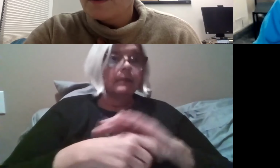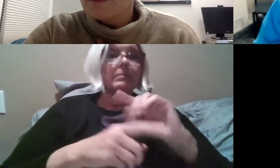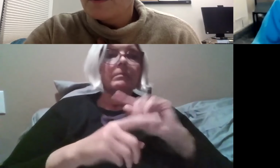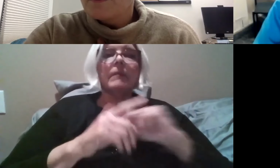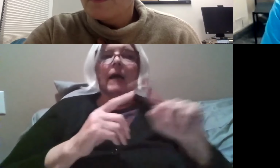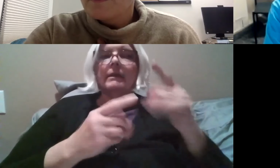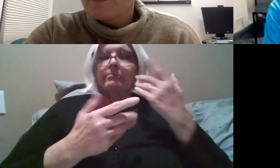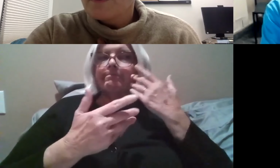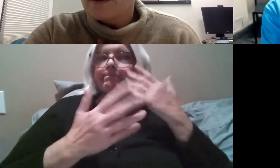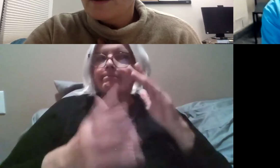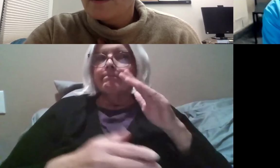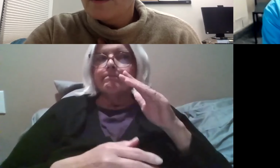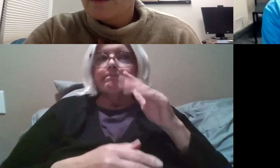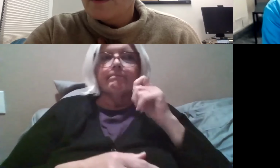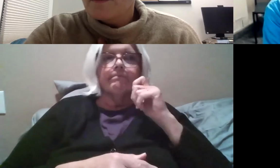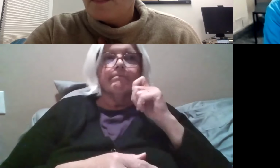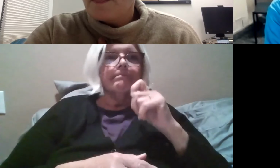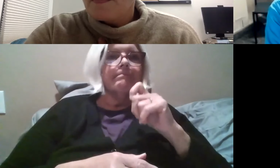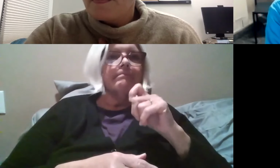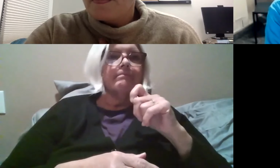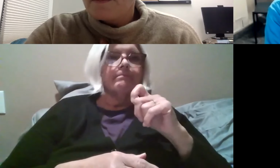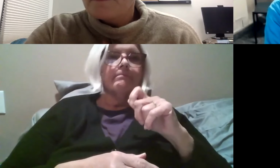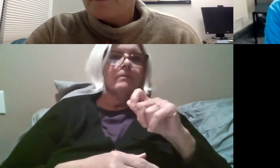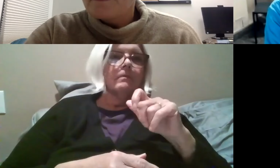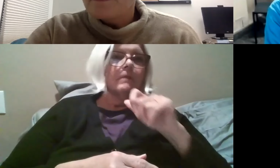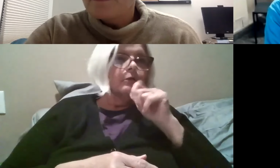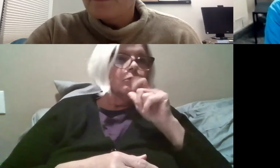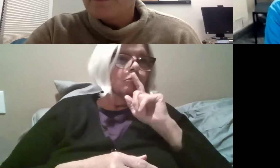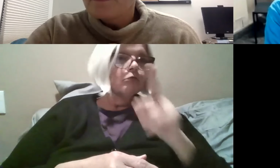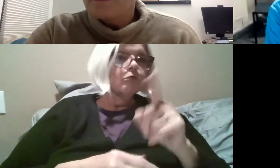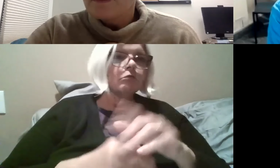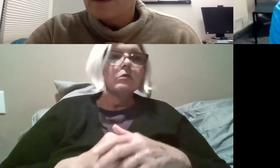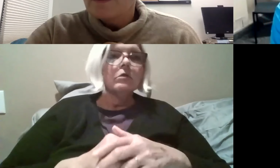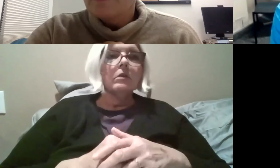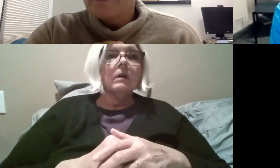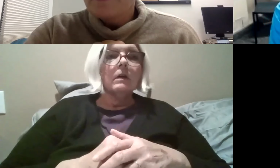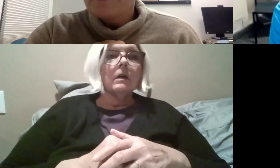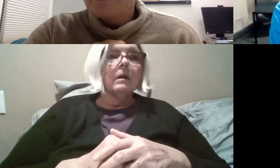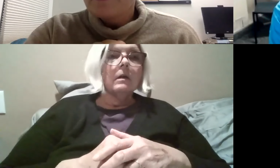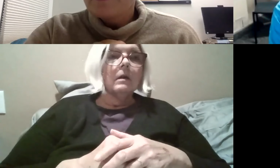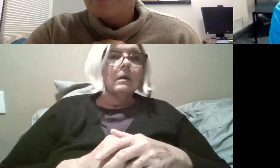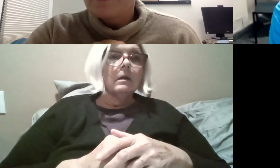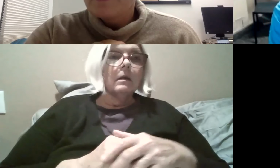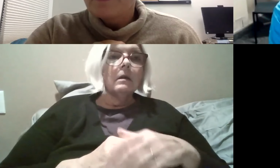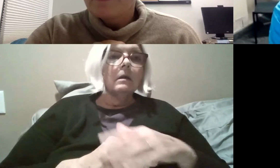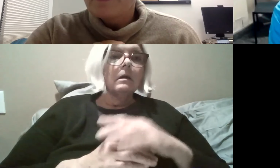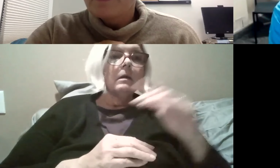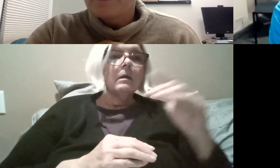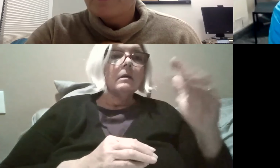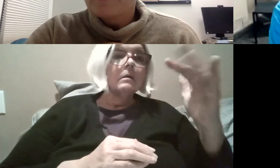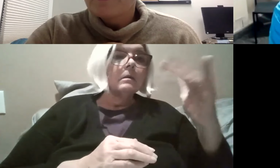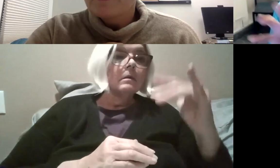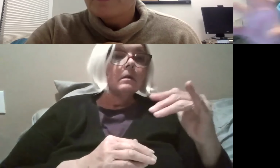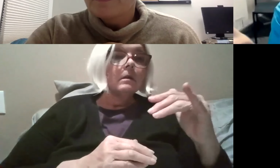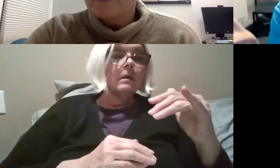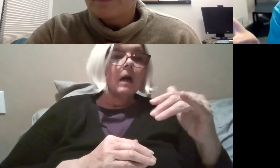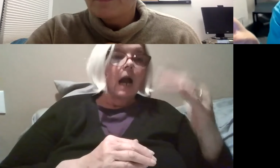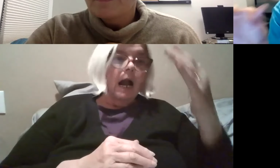remember? So I do know for the clinical trials, they take very, very special care to match the demographics so it can be